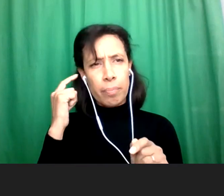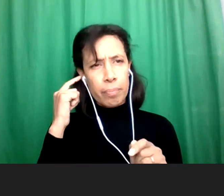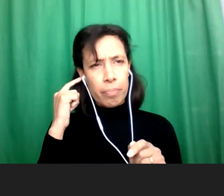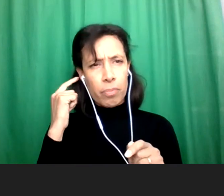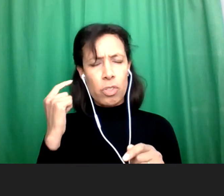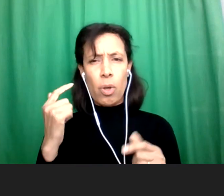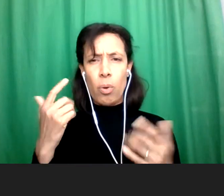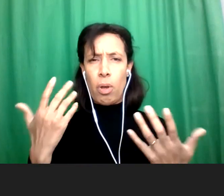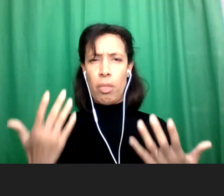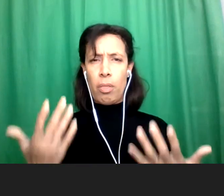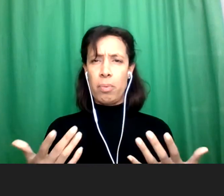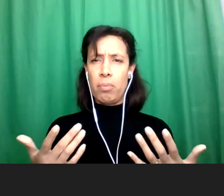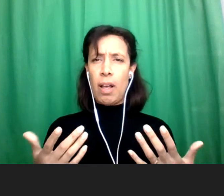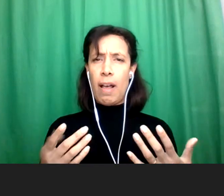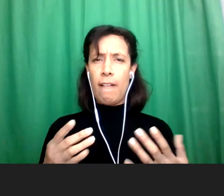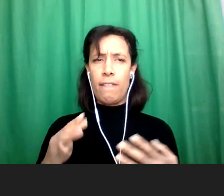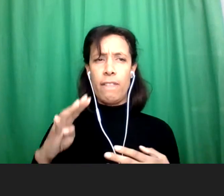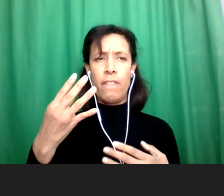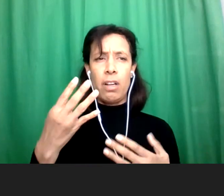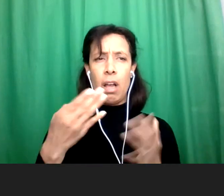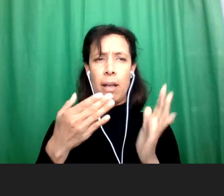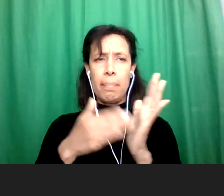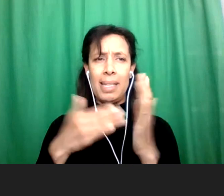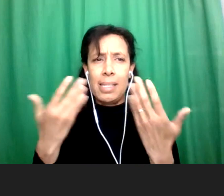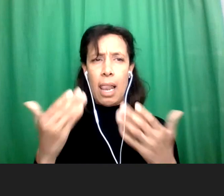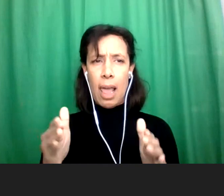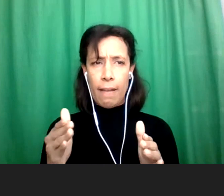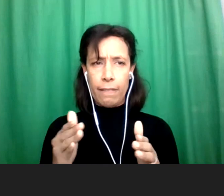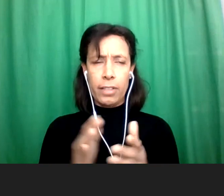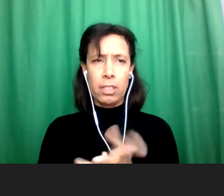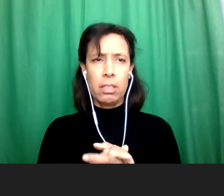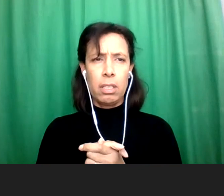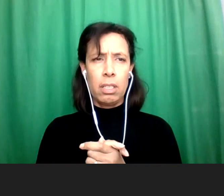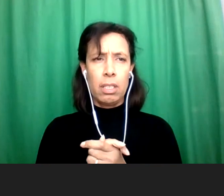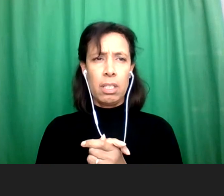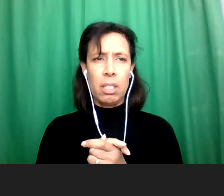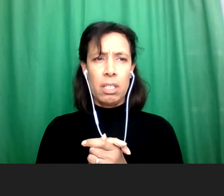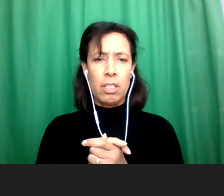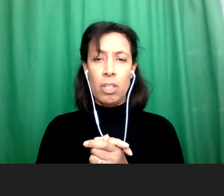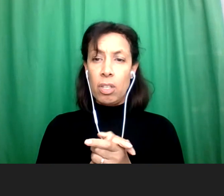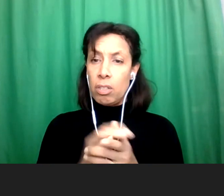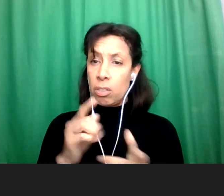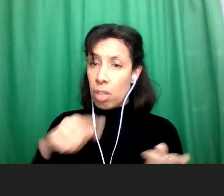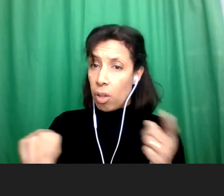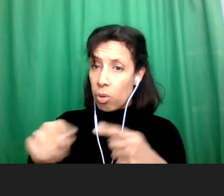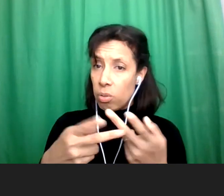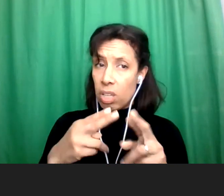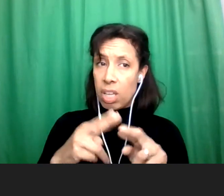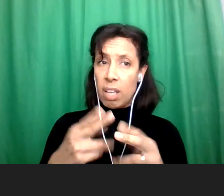want to do this as I've done with all the other sessions. I want to answer any questions you might have.